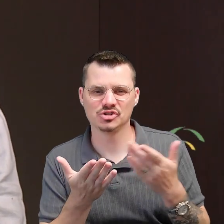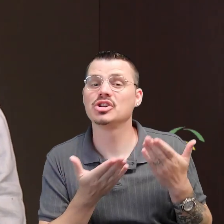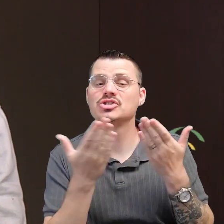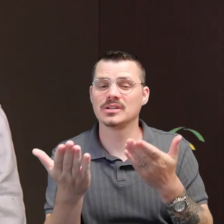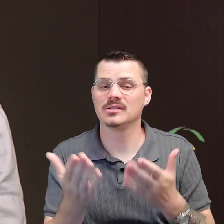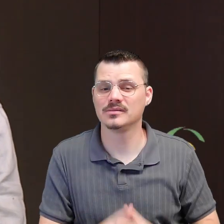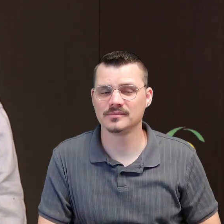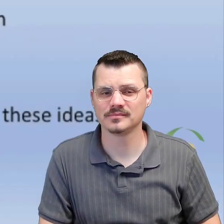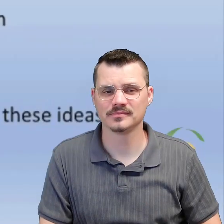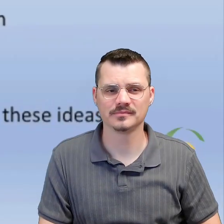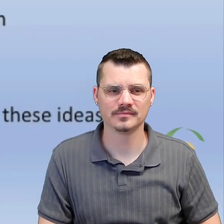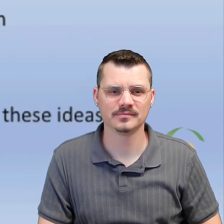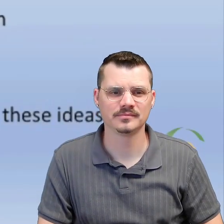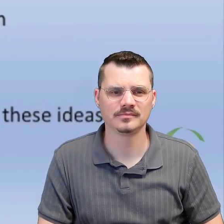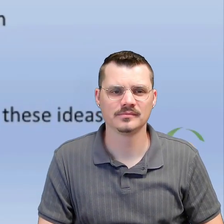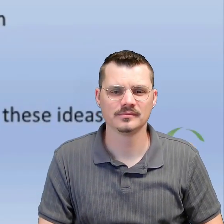now.